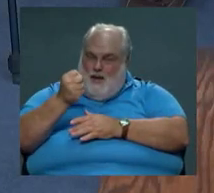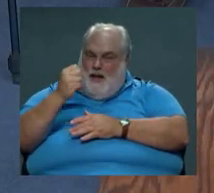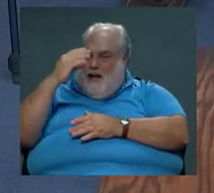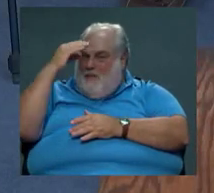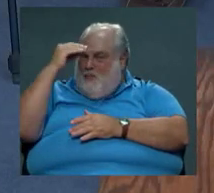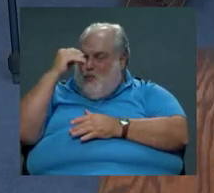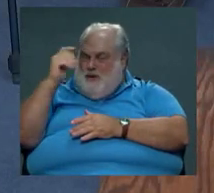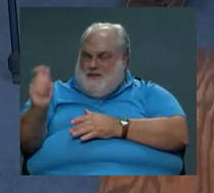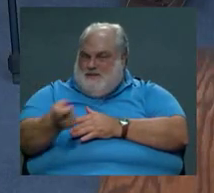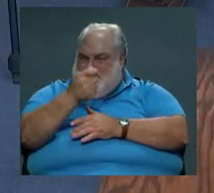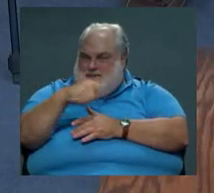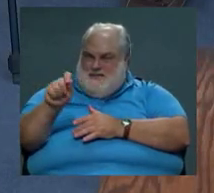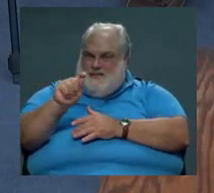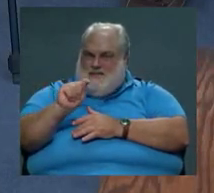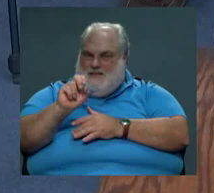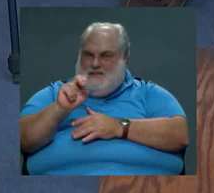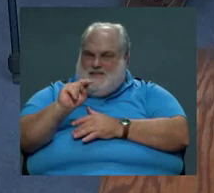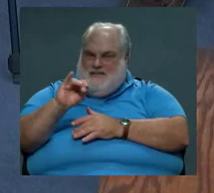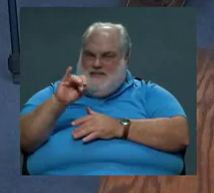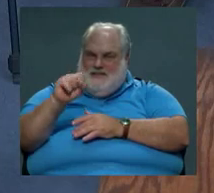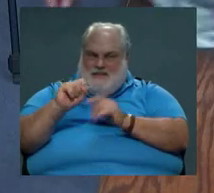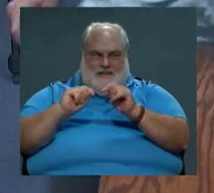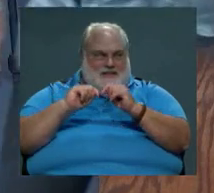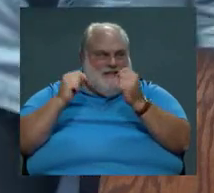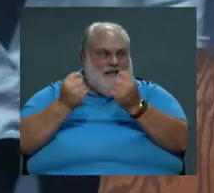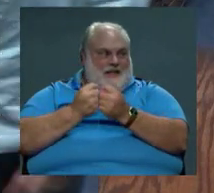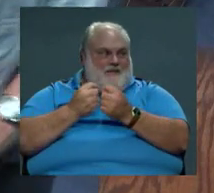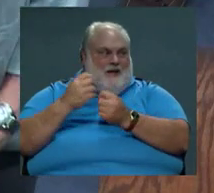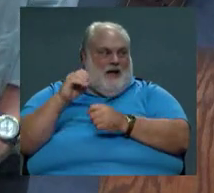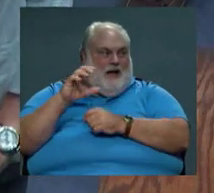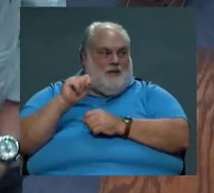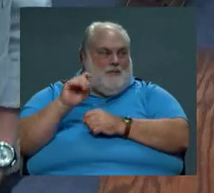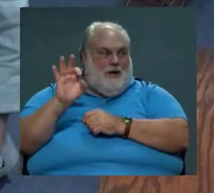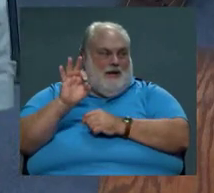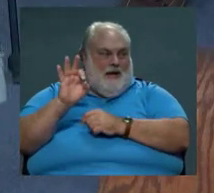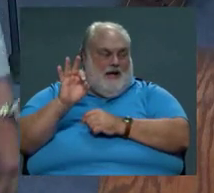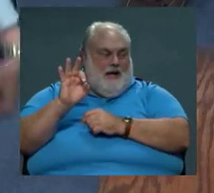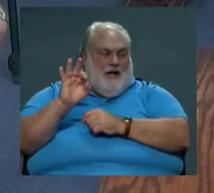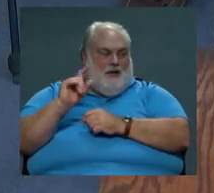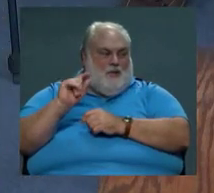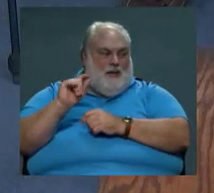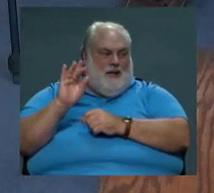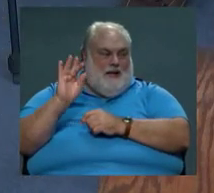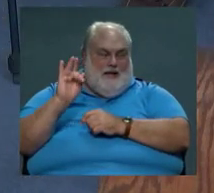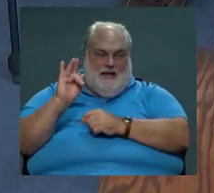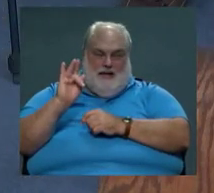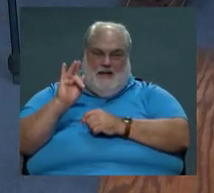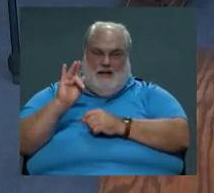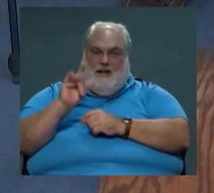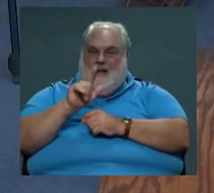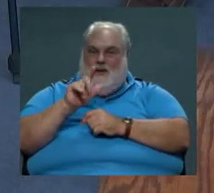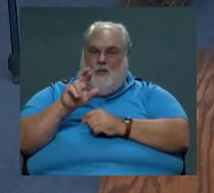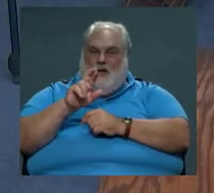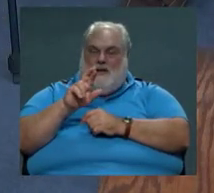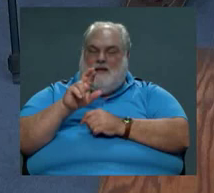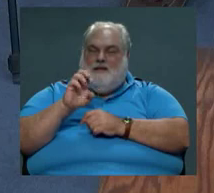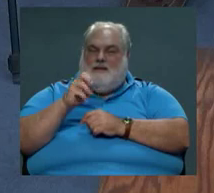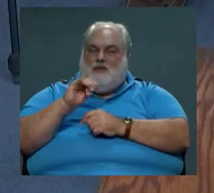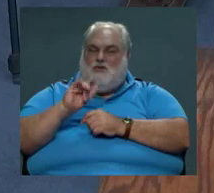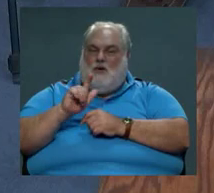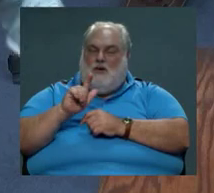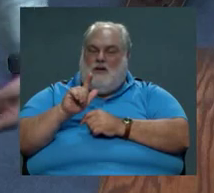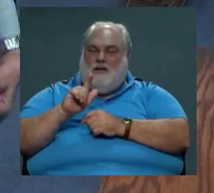6A tennis team. On October 9th of 2018, the Little Rock Central Tigers won the 6A Boys Tennis